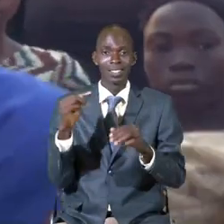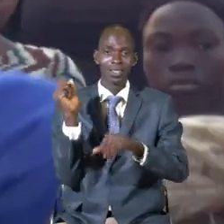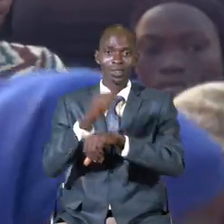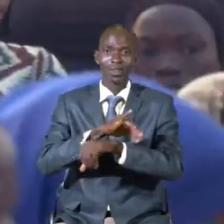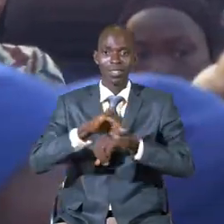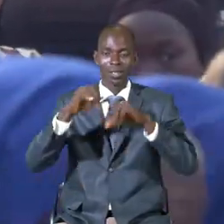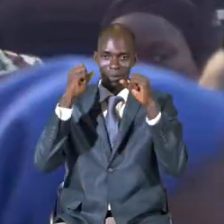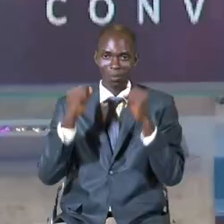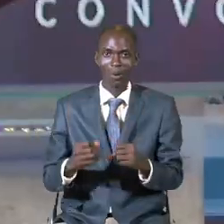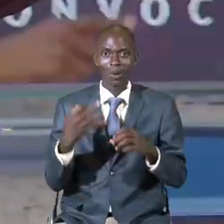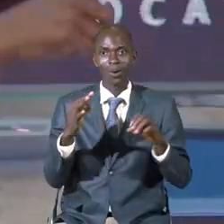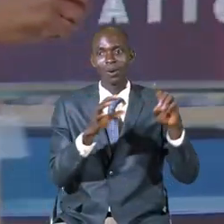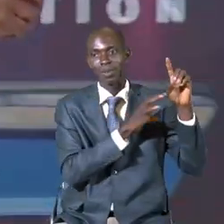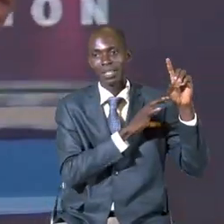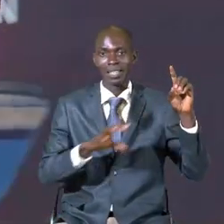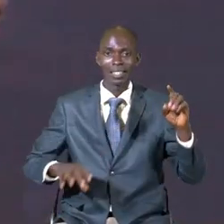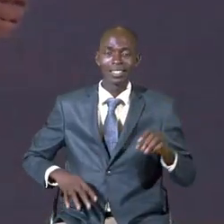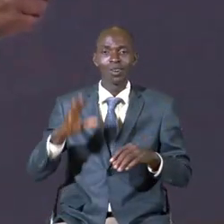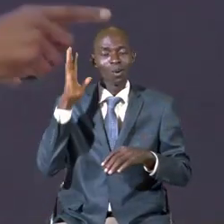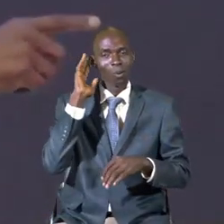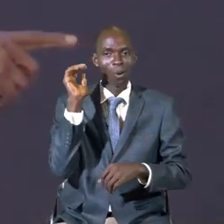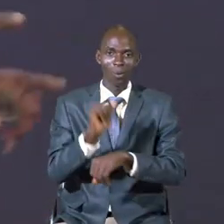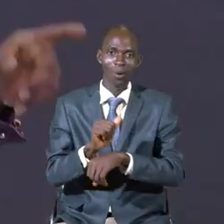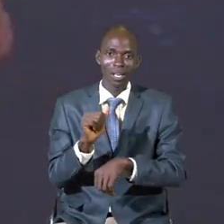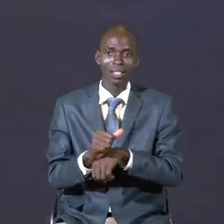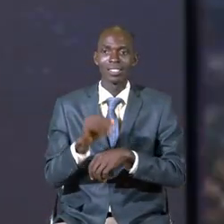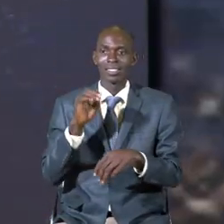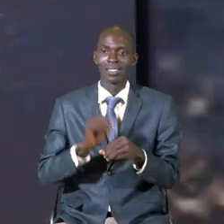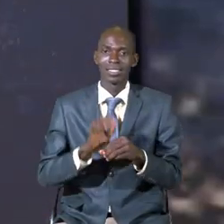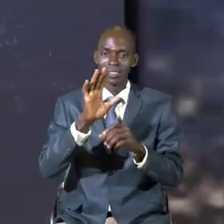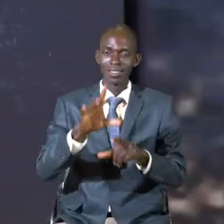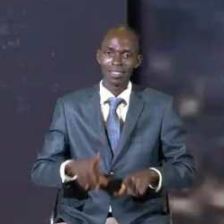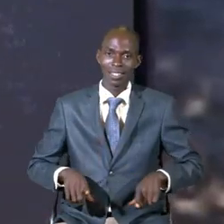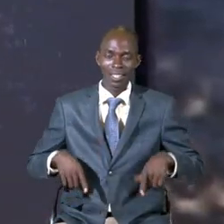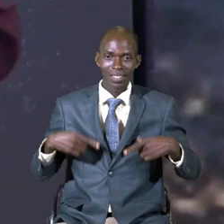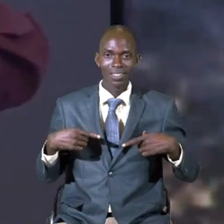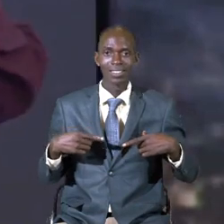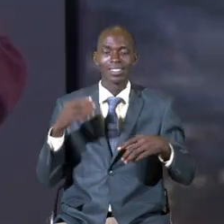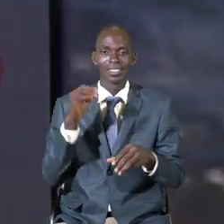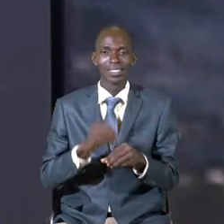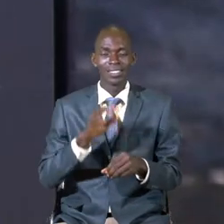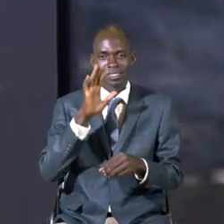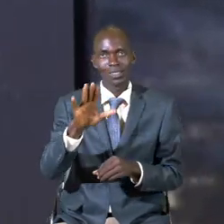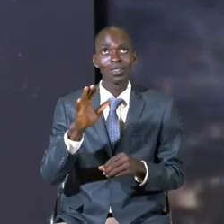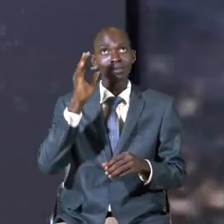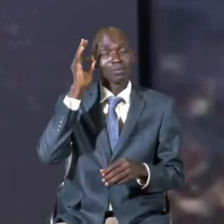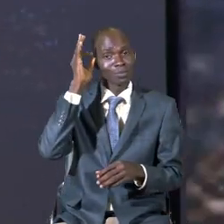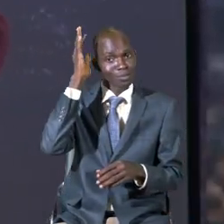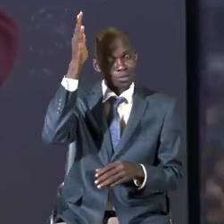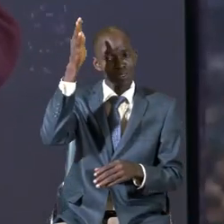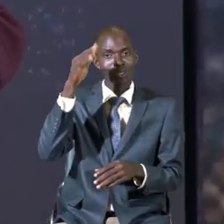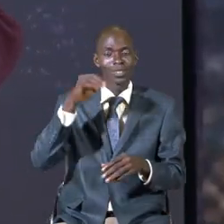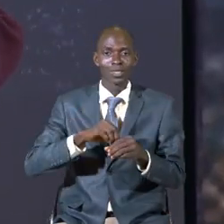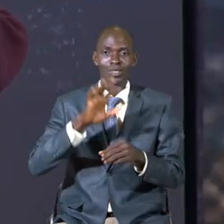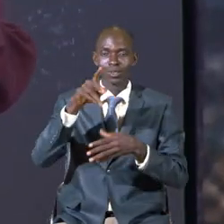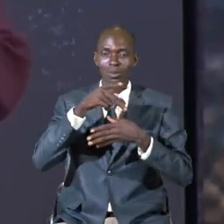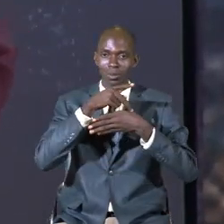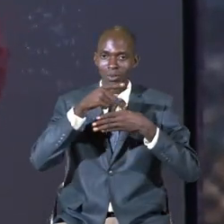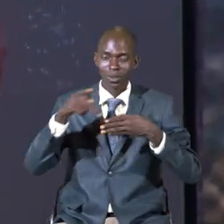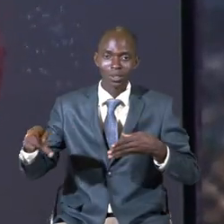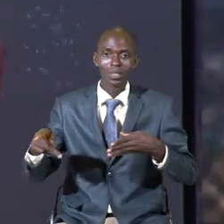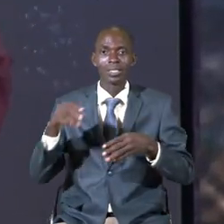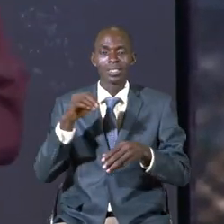christ will work in your life in your career in your profession in